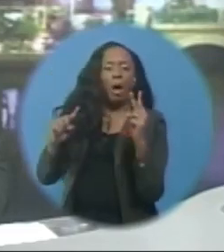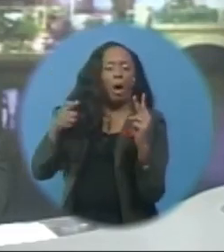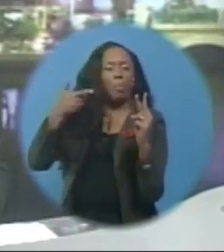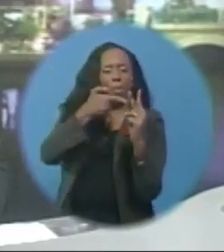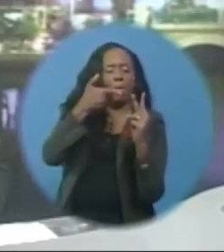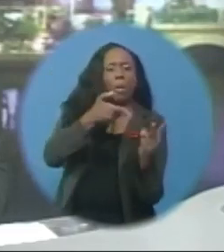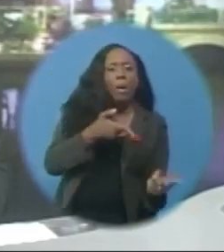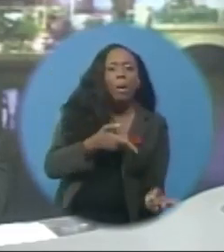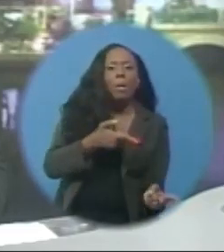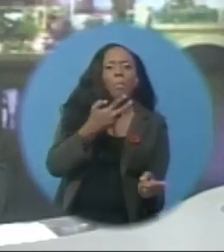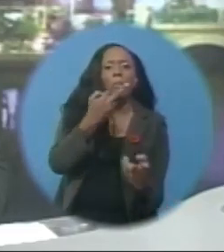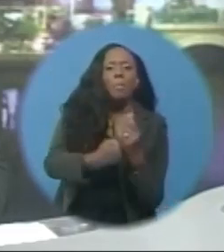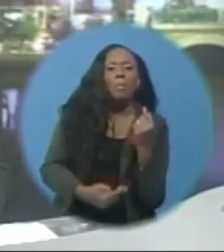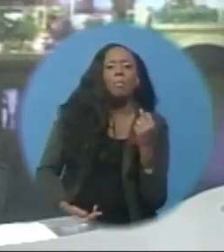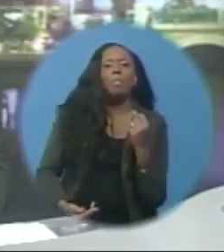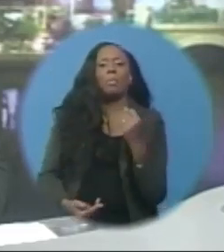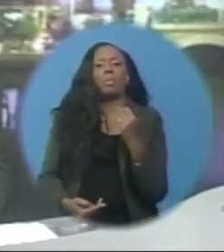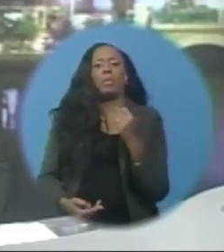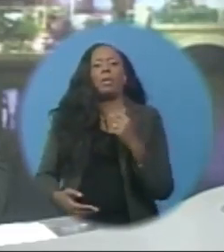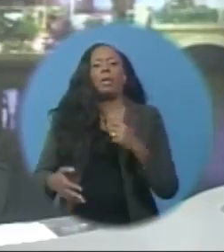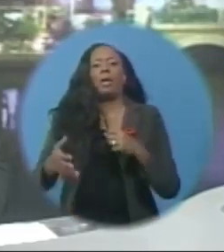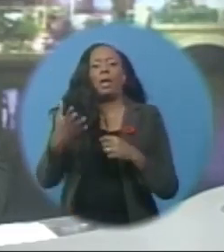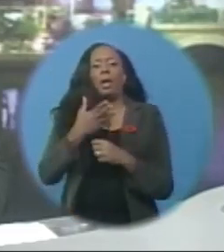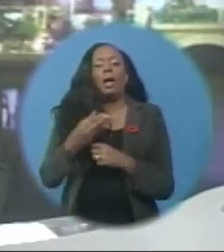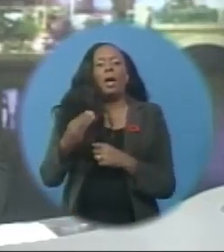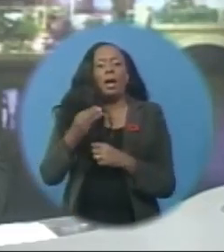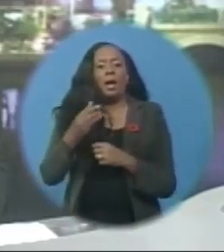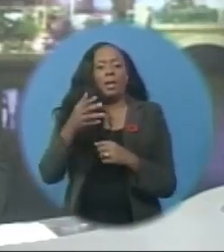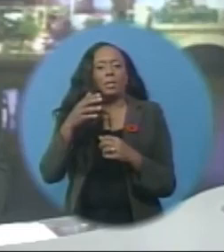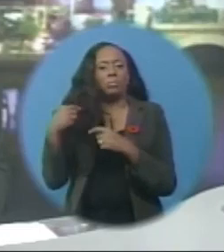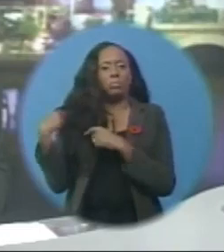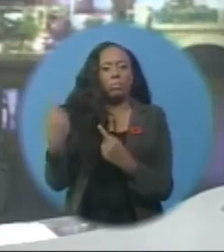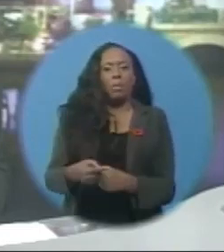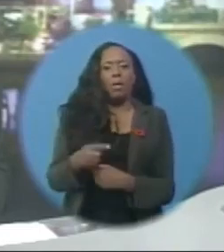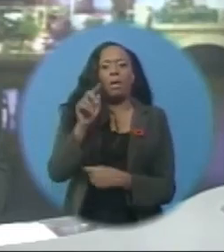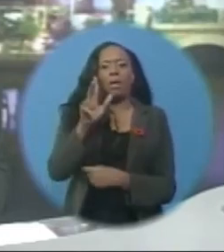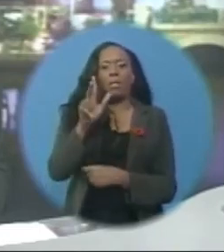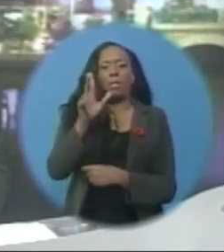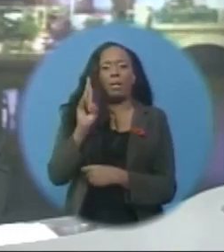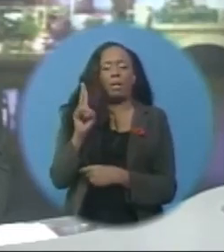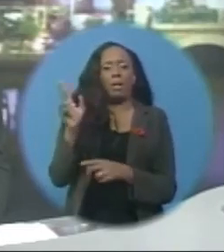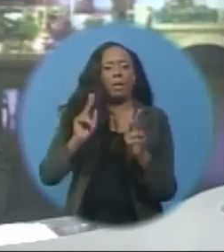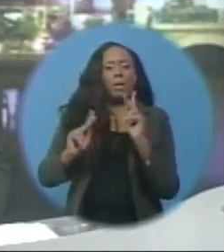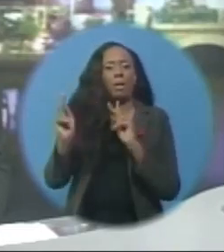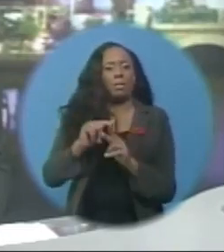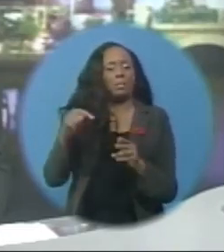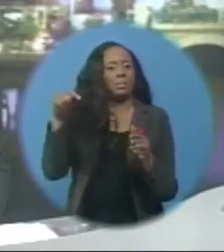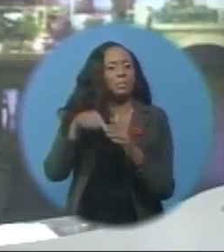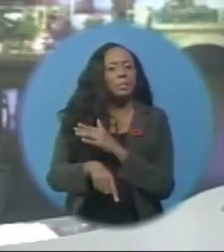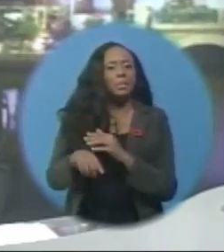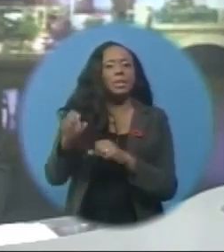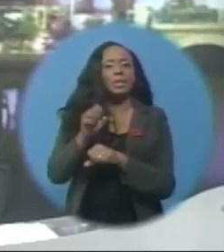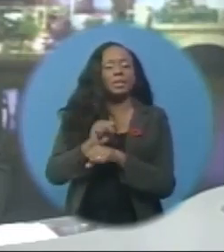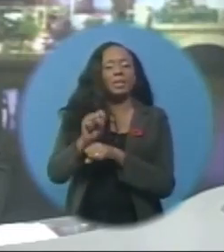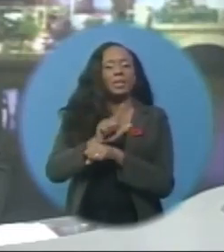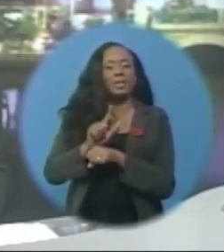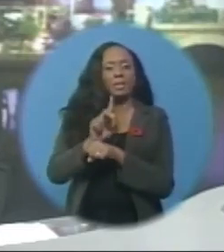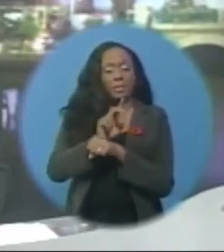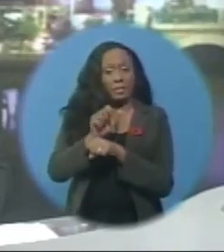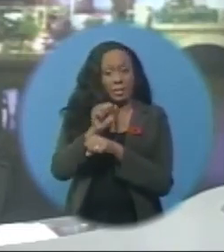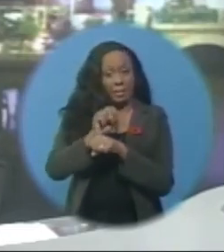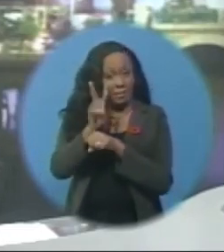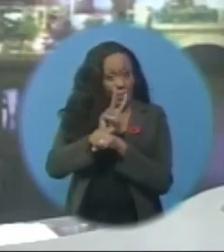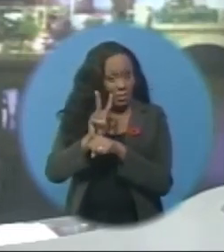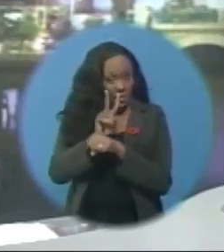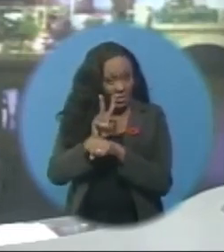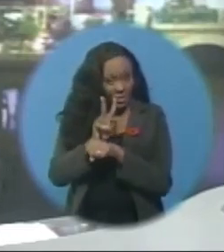Holder and Young Money died while Simmons is a patient at the Milton K2 Memorial Hospital. So far, 37 people have been murdered